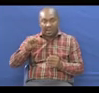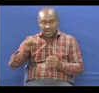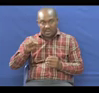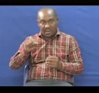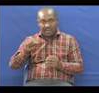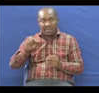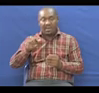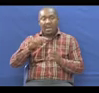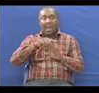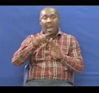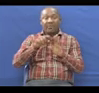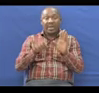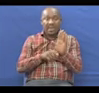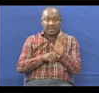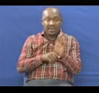countries.